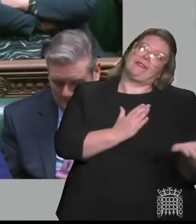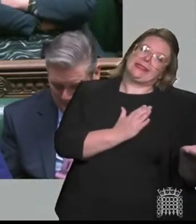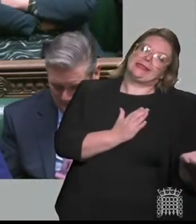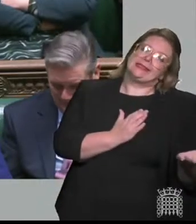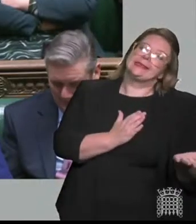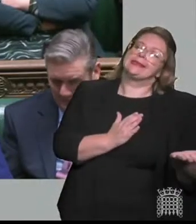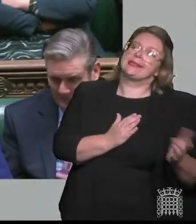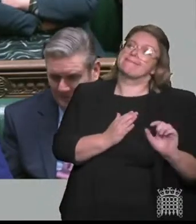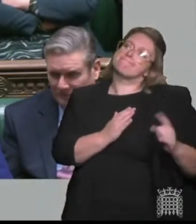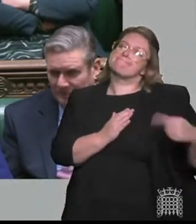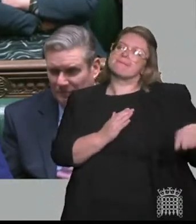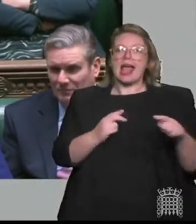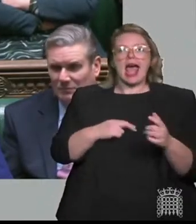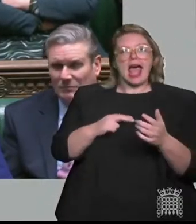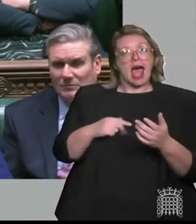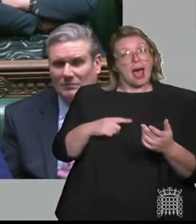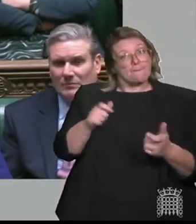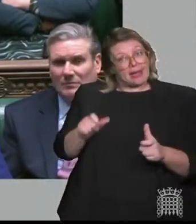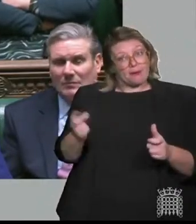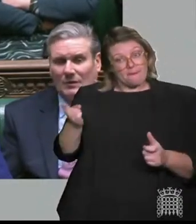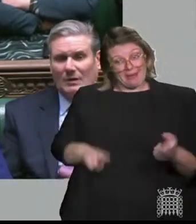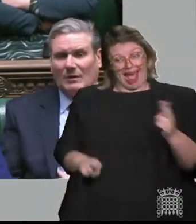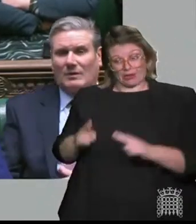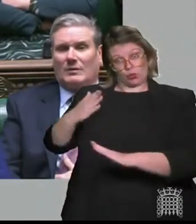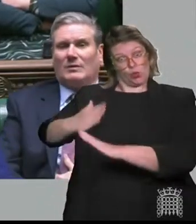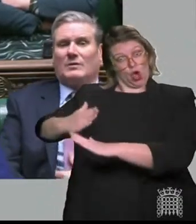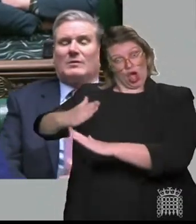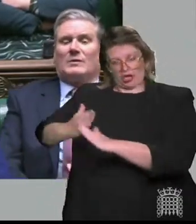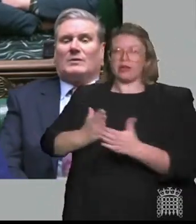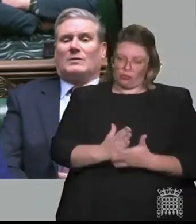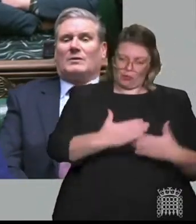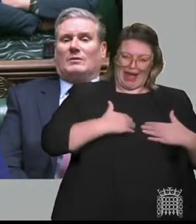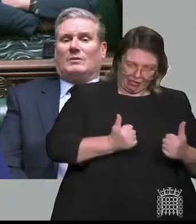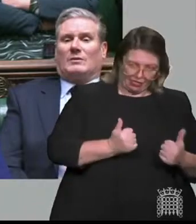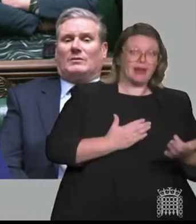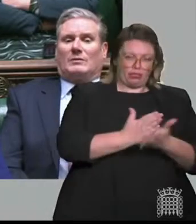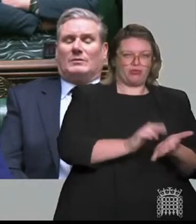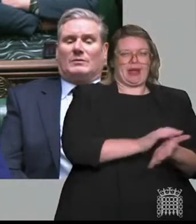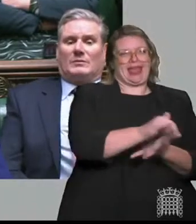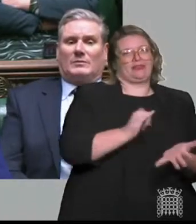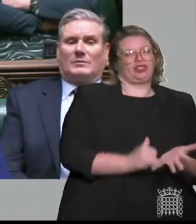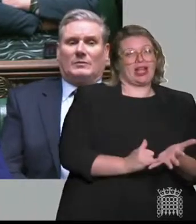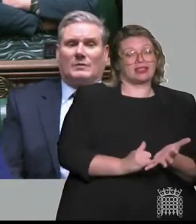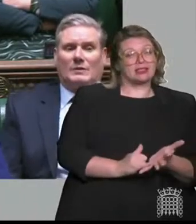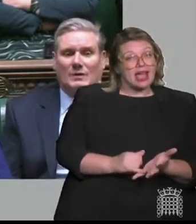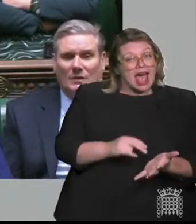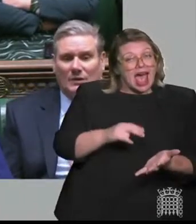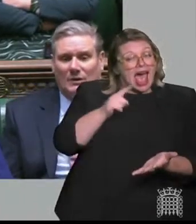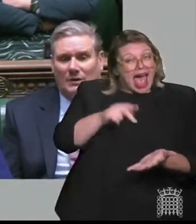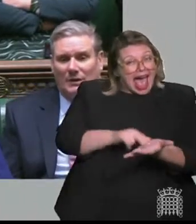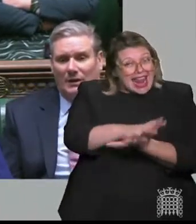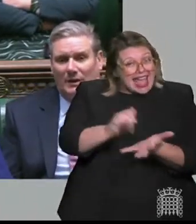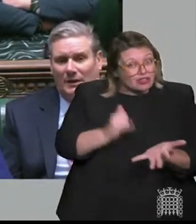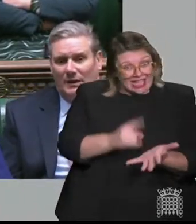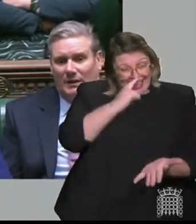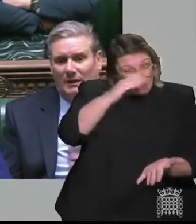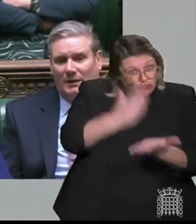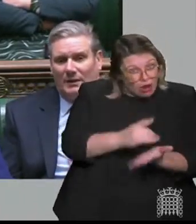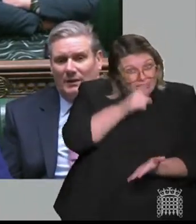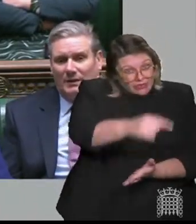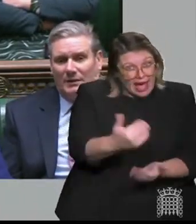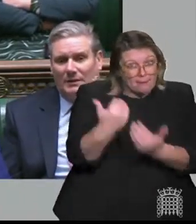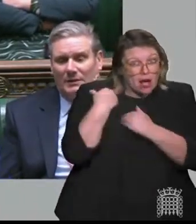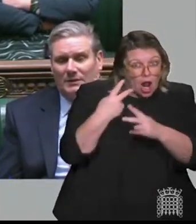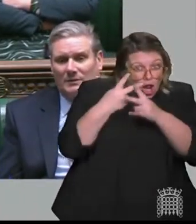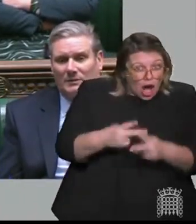work is to get our NHS working, but the reality is you can never trust the Tories with our NHS.